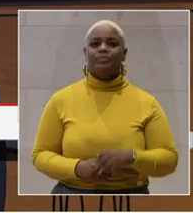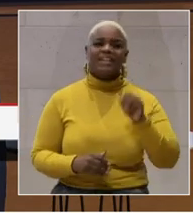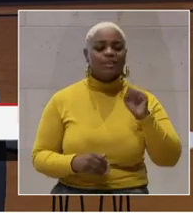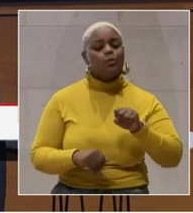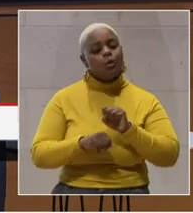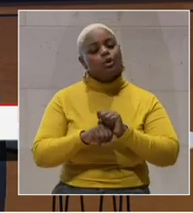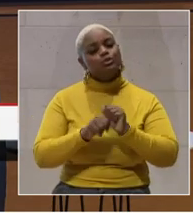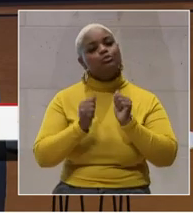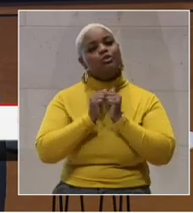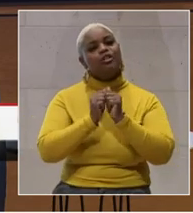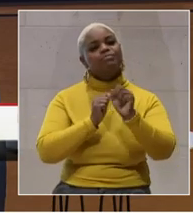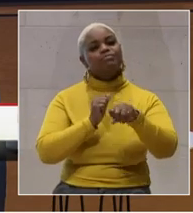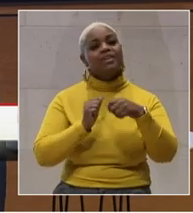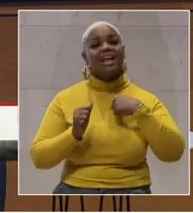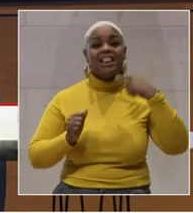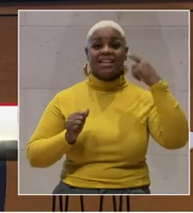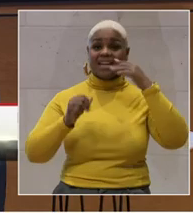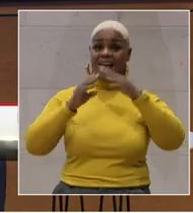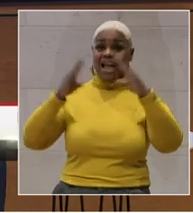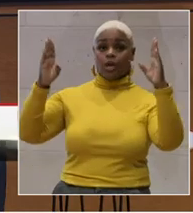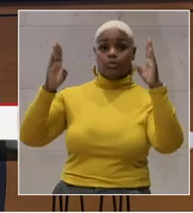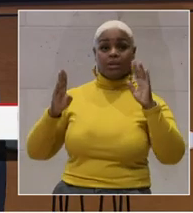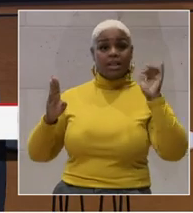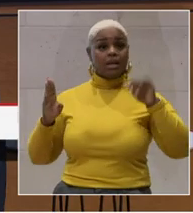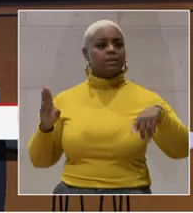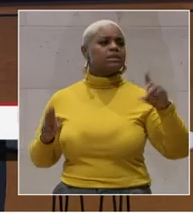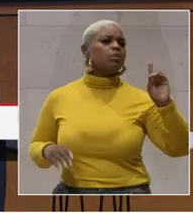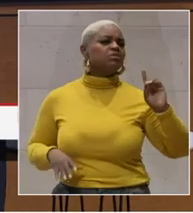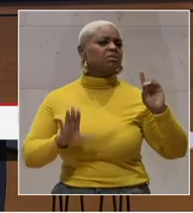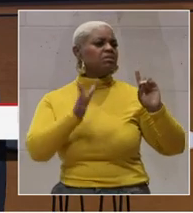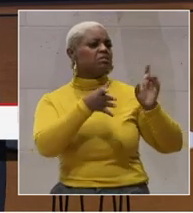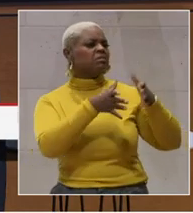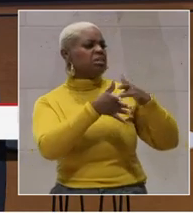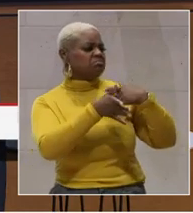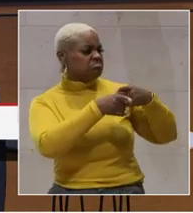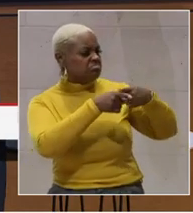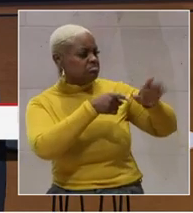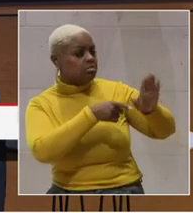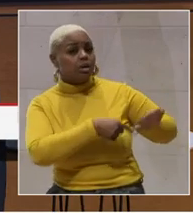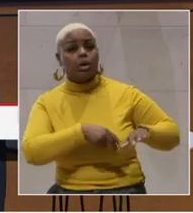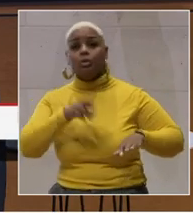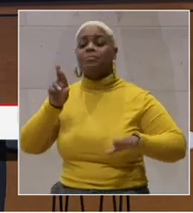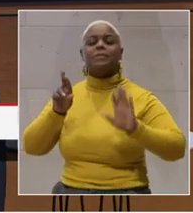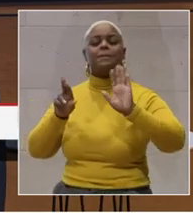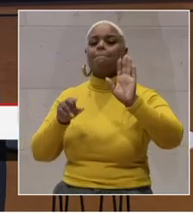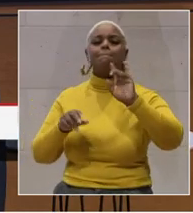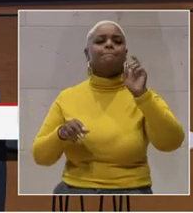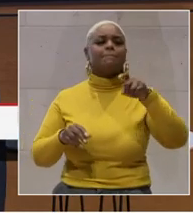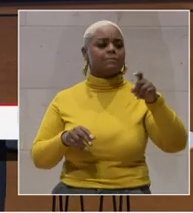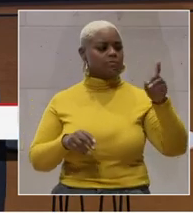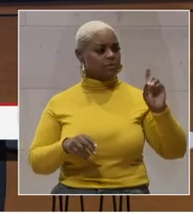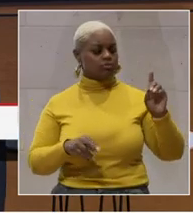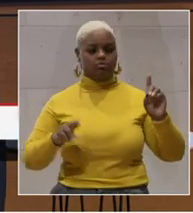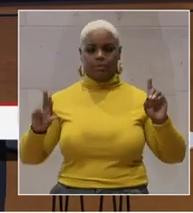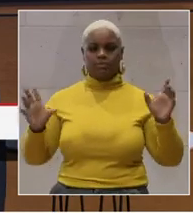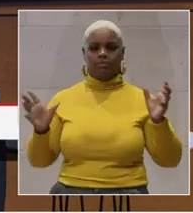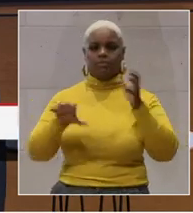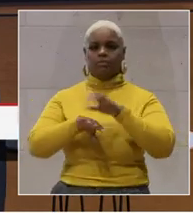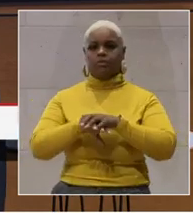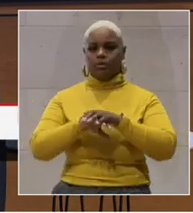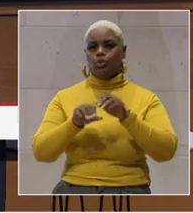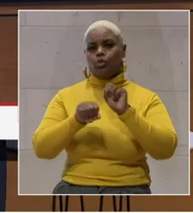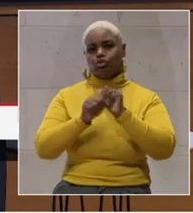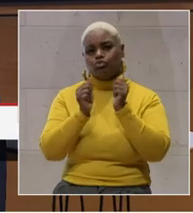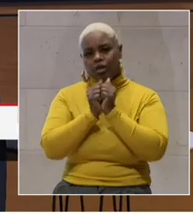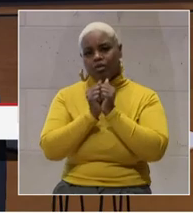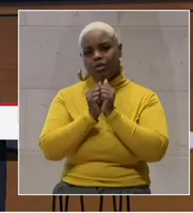We have to make sure that the good ideas that Democrats have are advanced, the good ideas that Republicans come up with